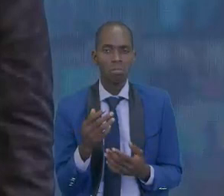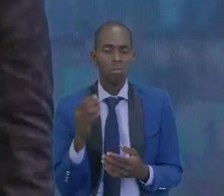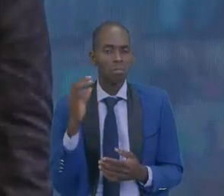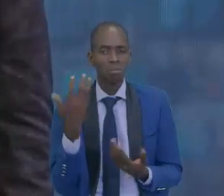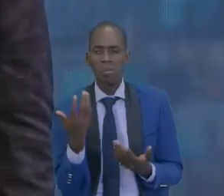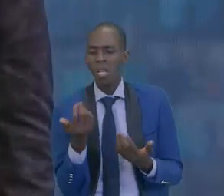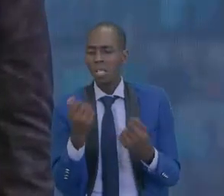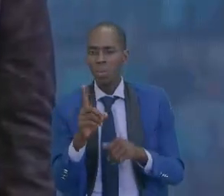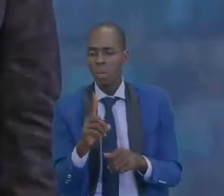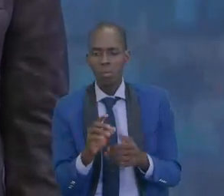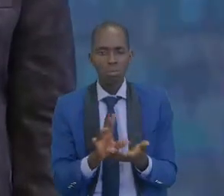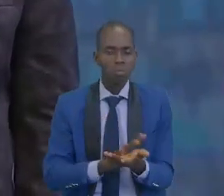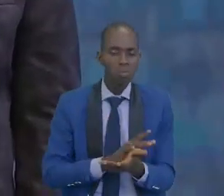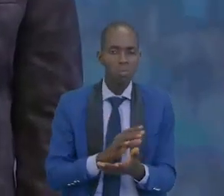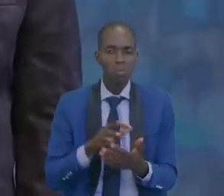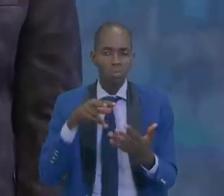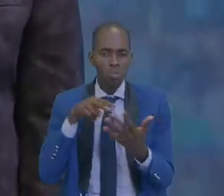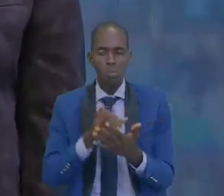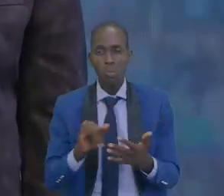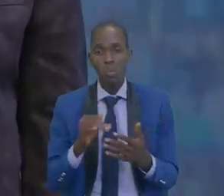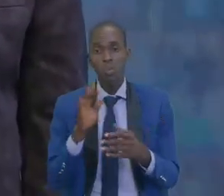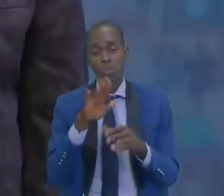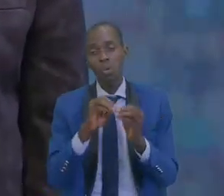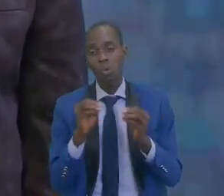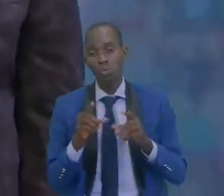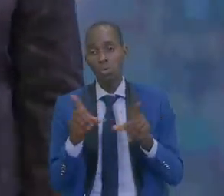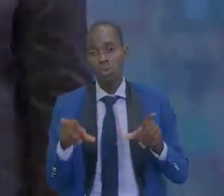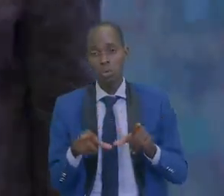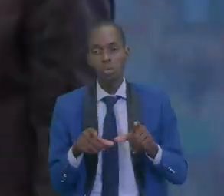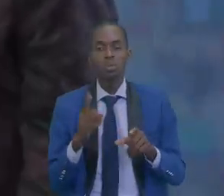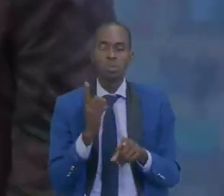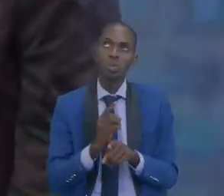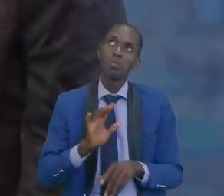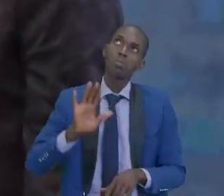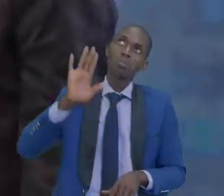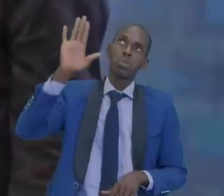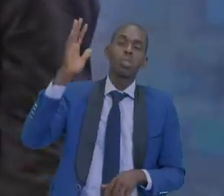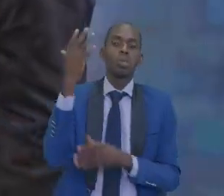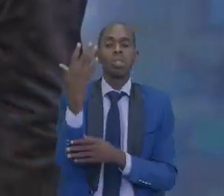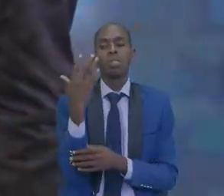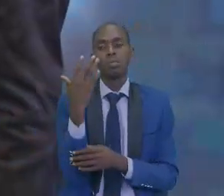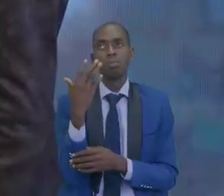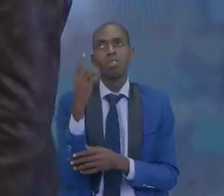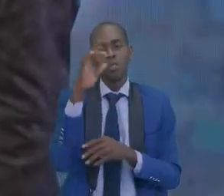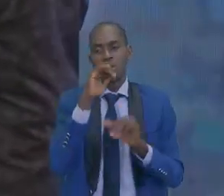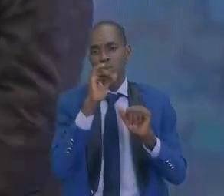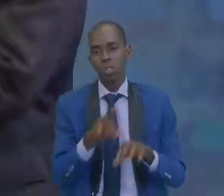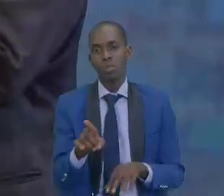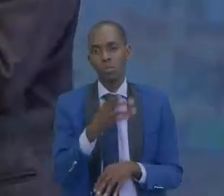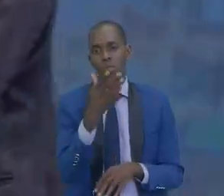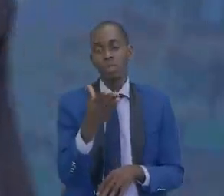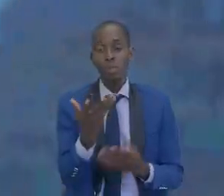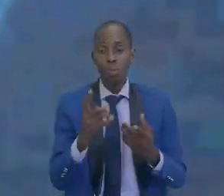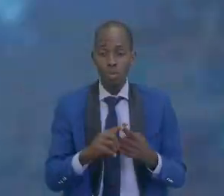God bless you there. God bless you there. You want this salvation and the joy that comes with